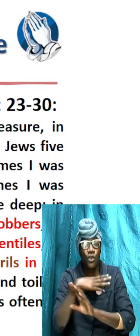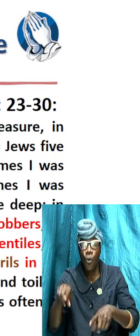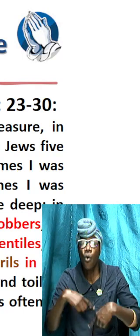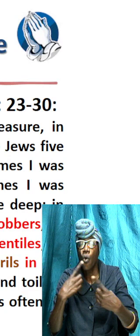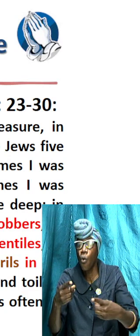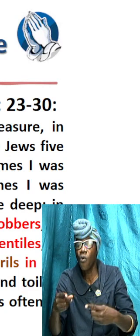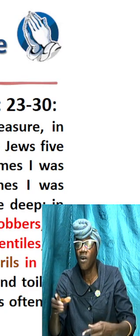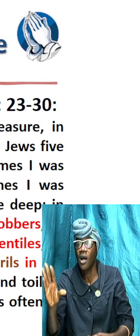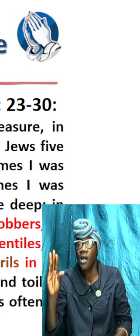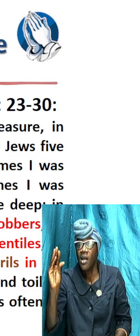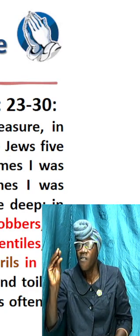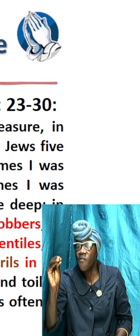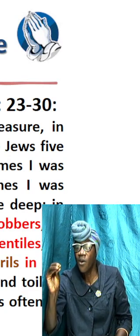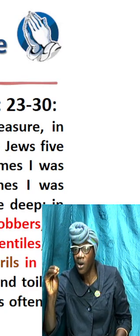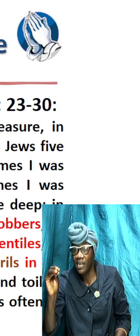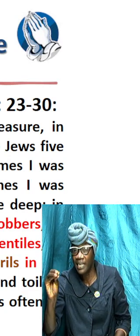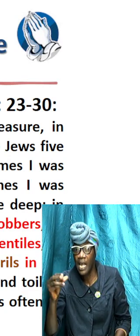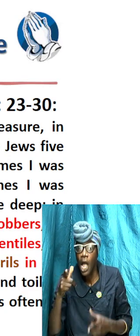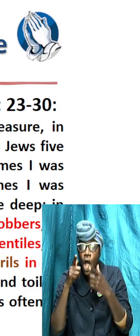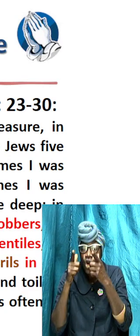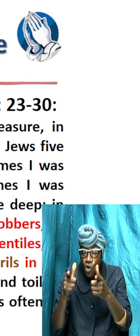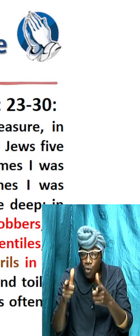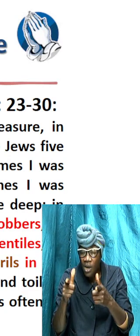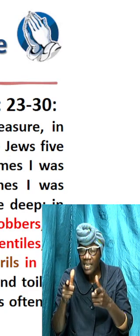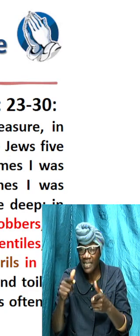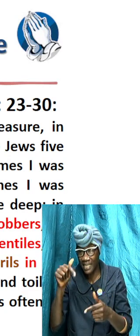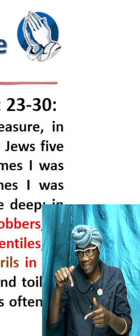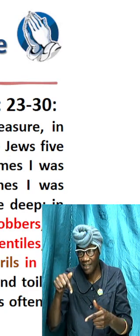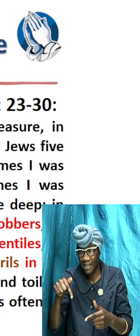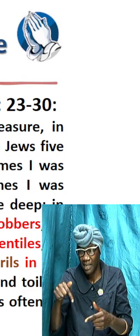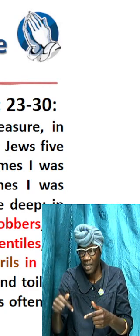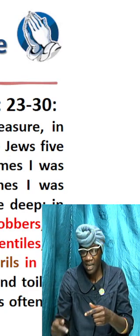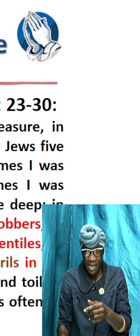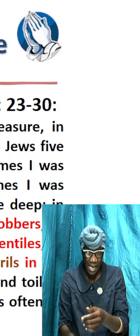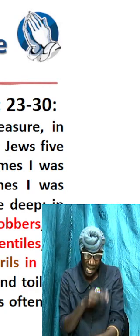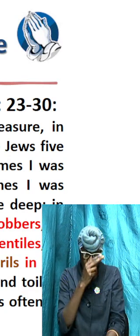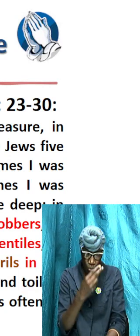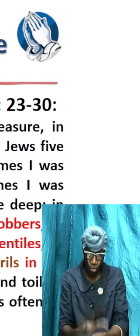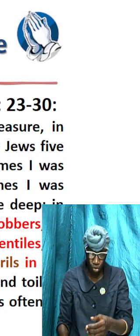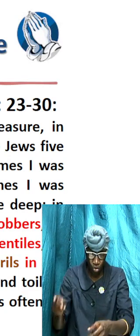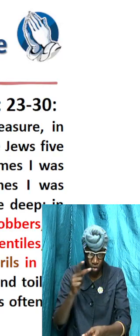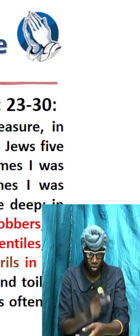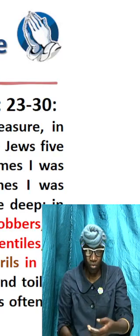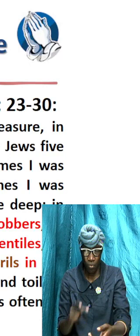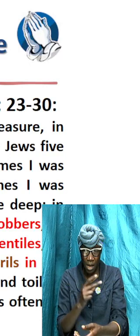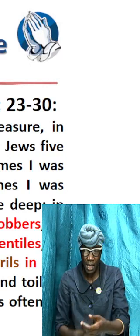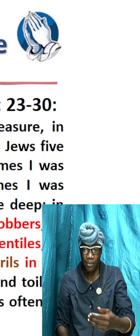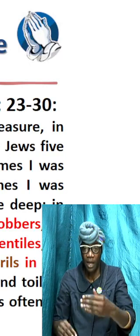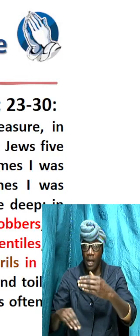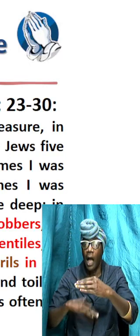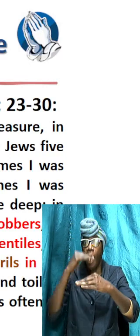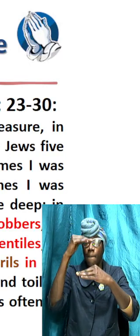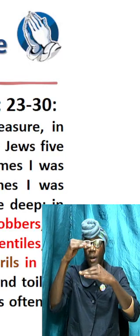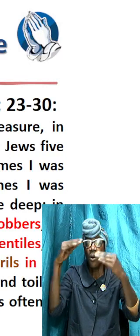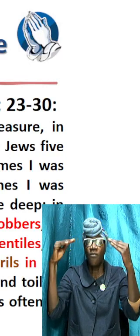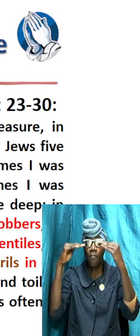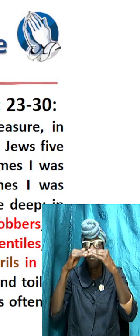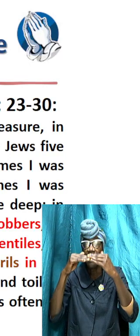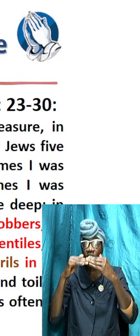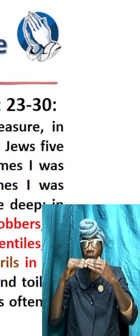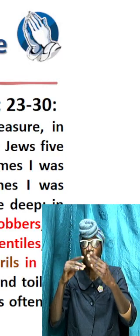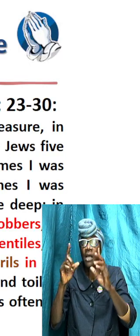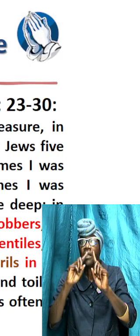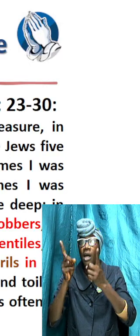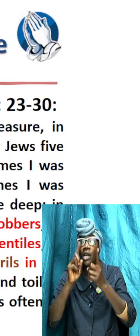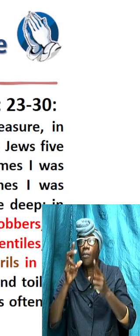Amen. But look at this. He said in stripes above measure. So he was describing 2 types of stripes here. One, he was